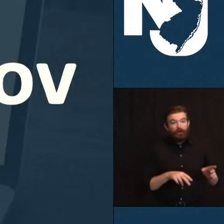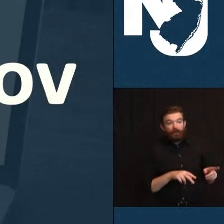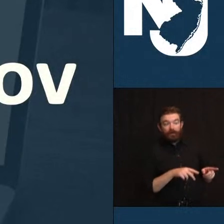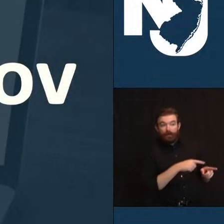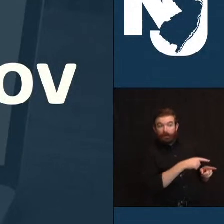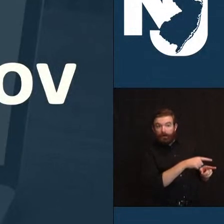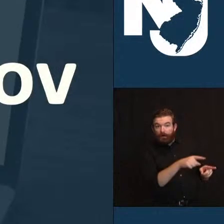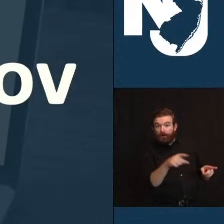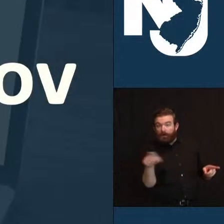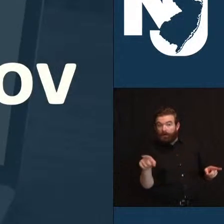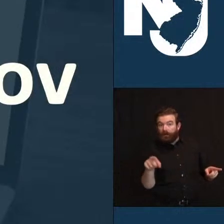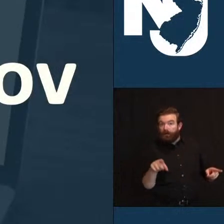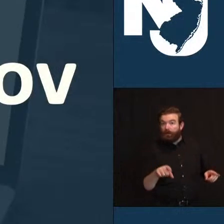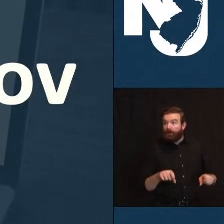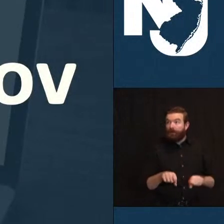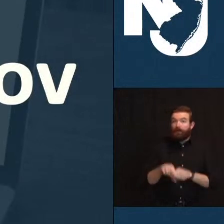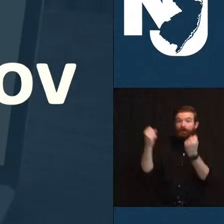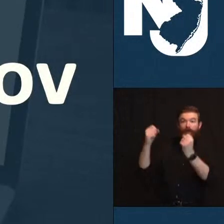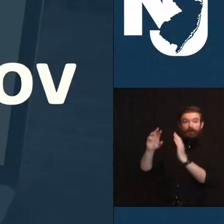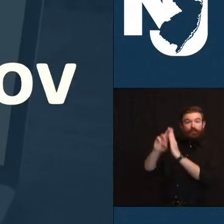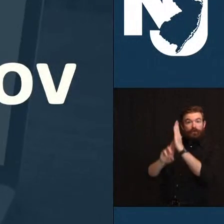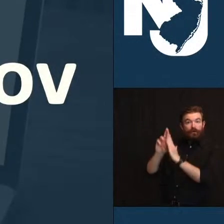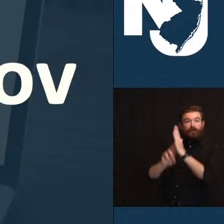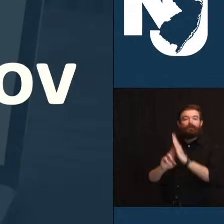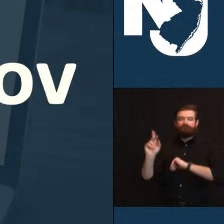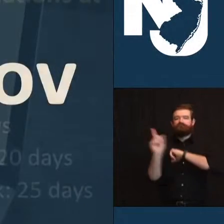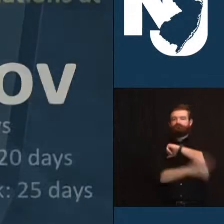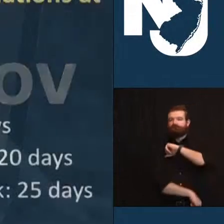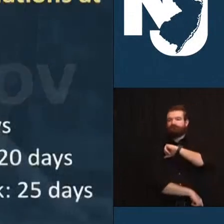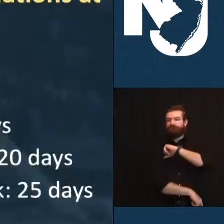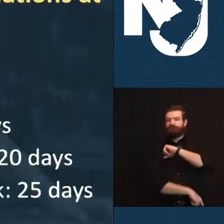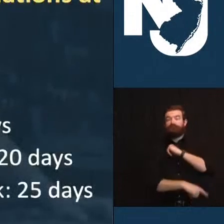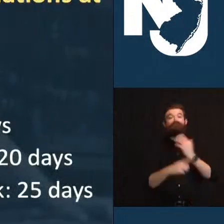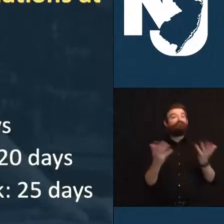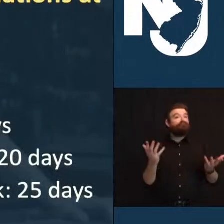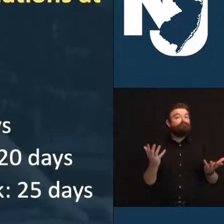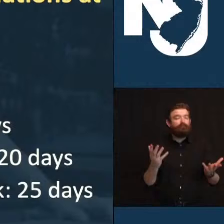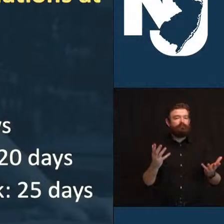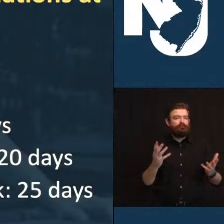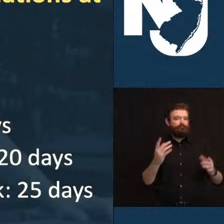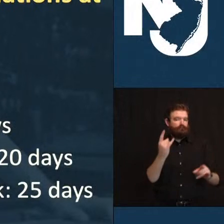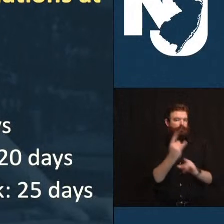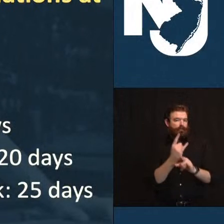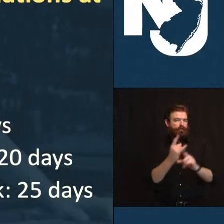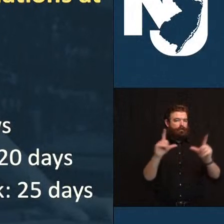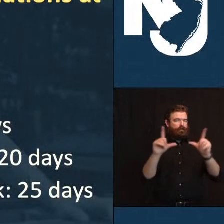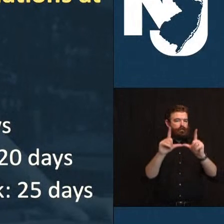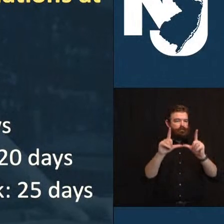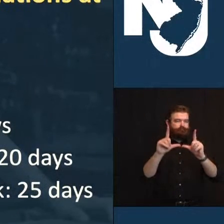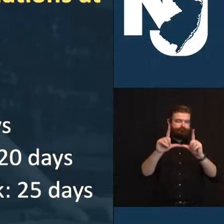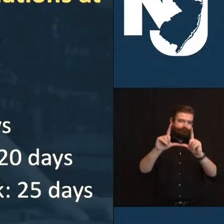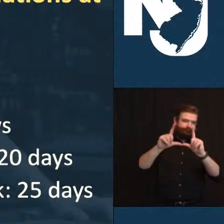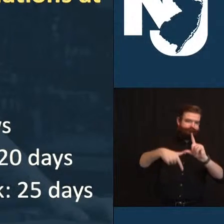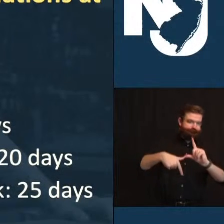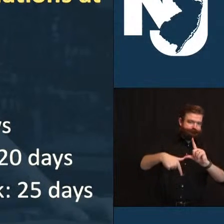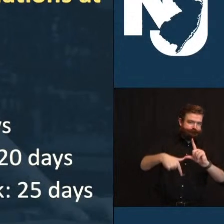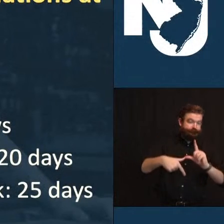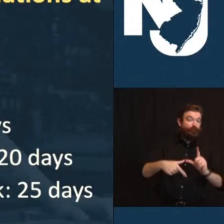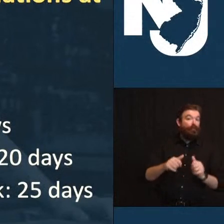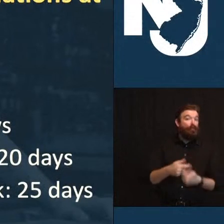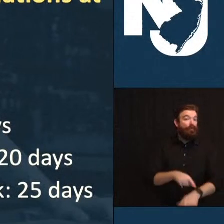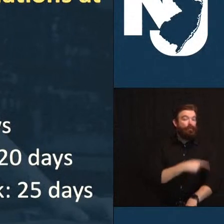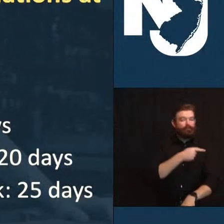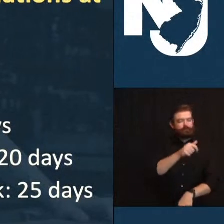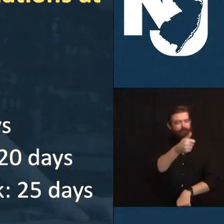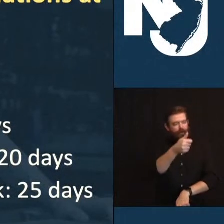days, depending on the charges filed. The establishments, and I'm going to go through them by name, and the reason I'm doing this is